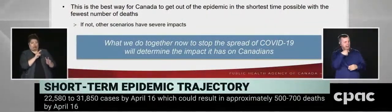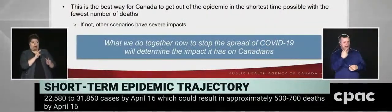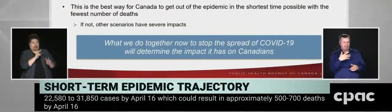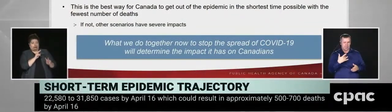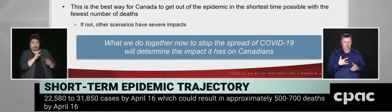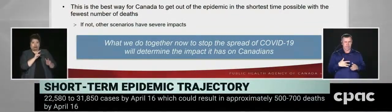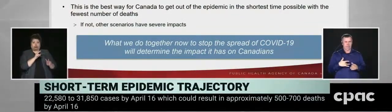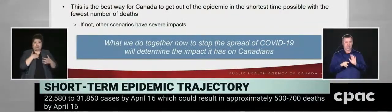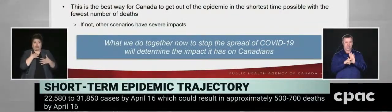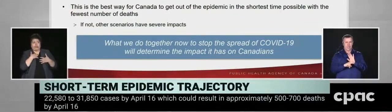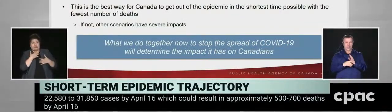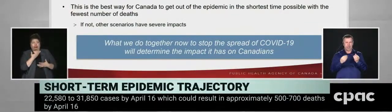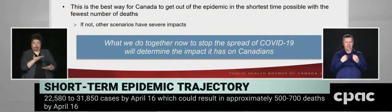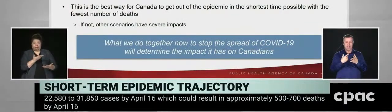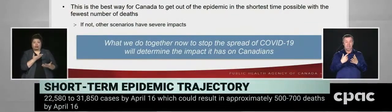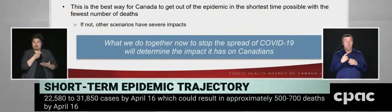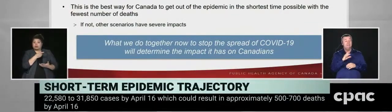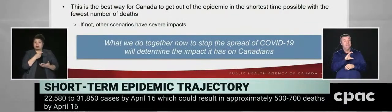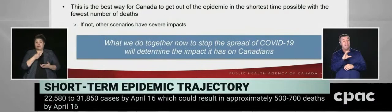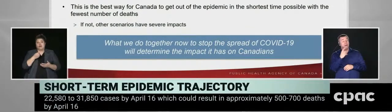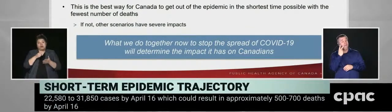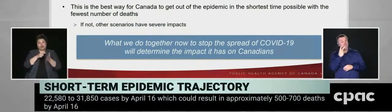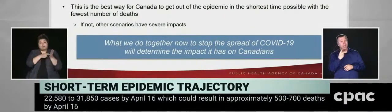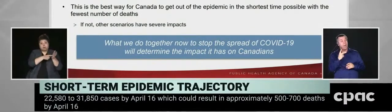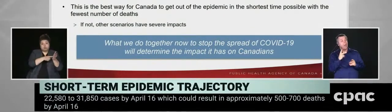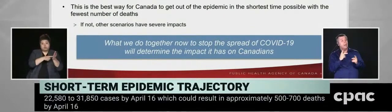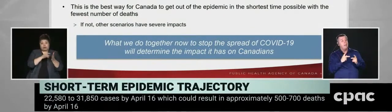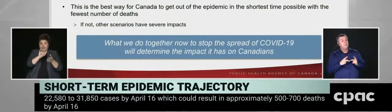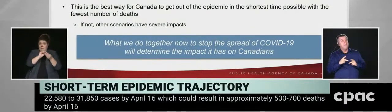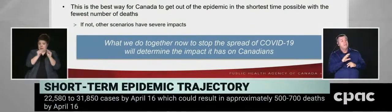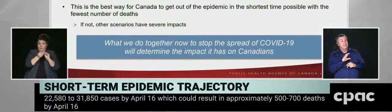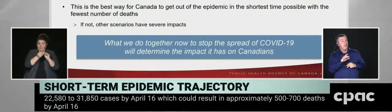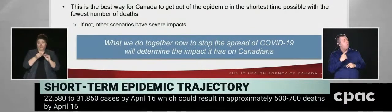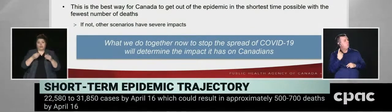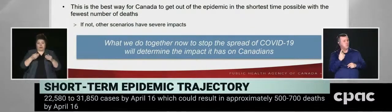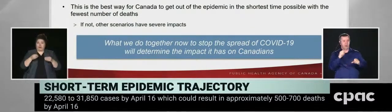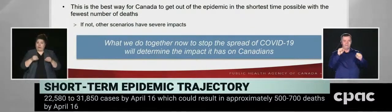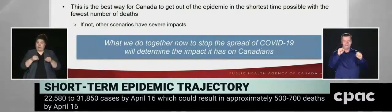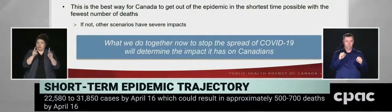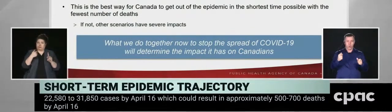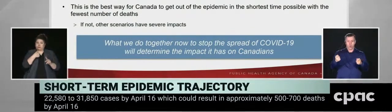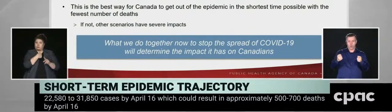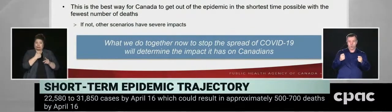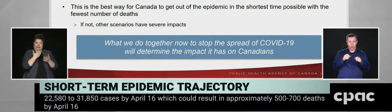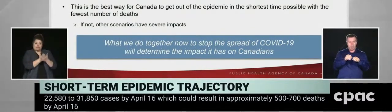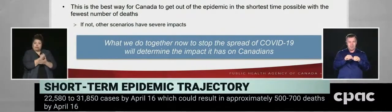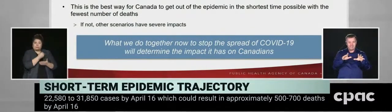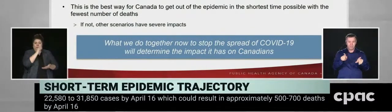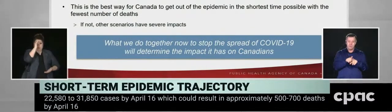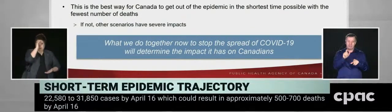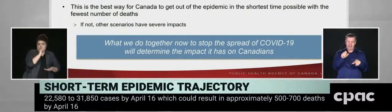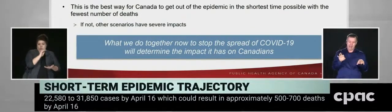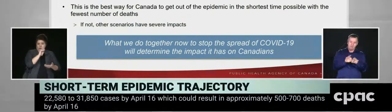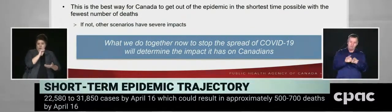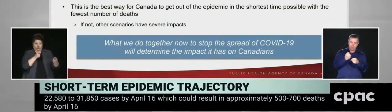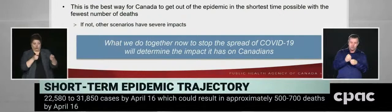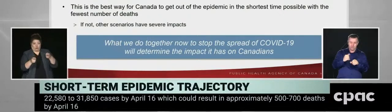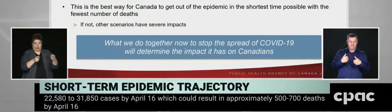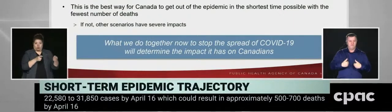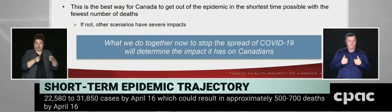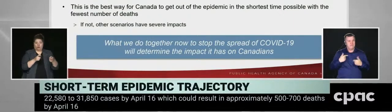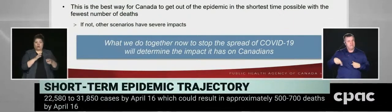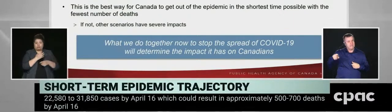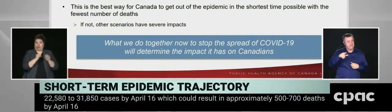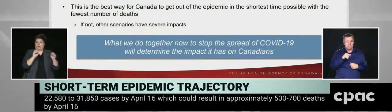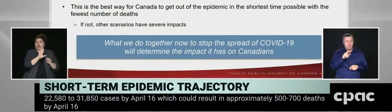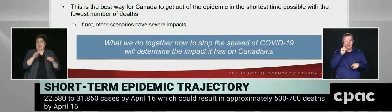country still has an opportunity to control the epidemic and save lives. We cannot prevent every death, but we must prevent all